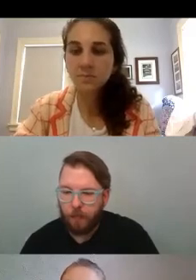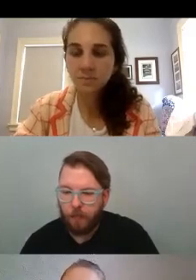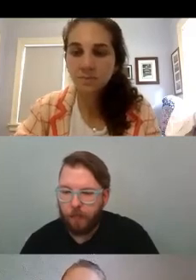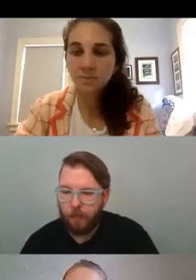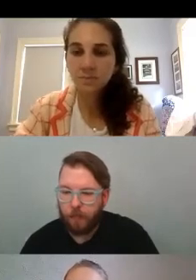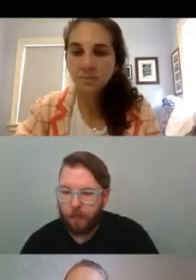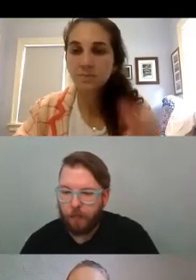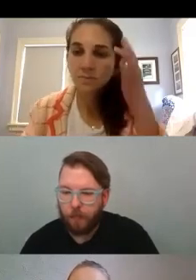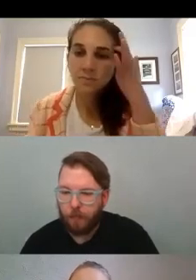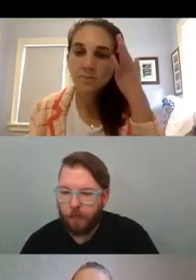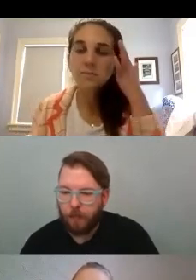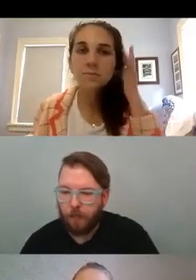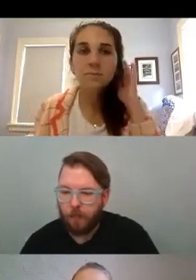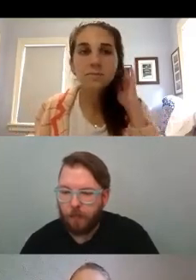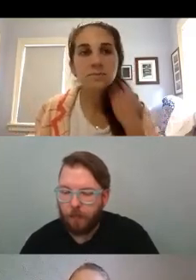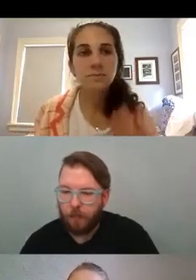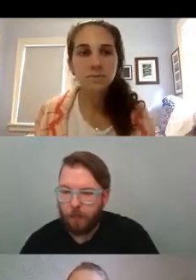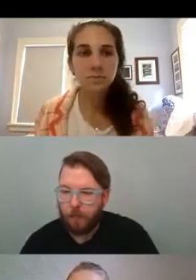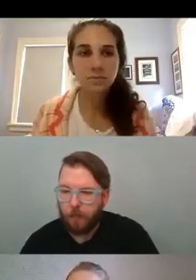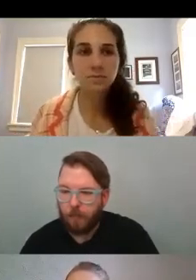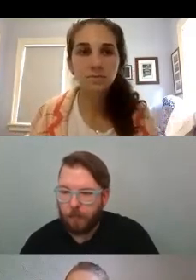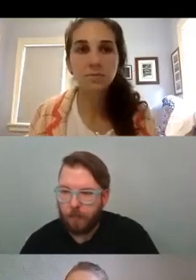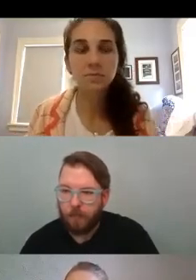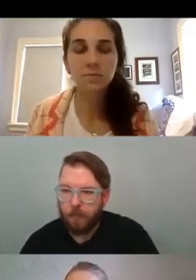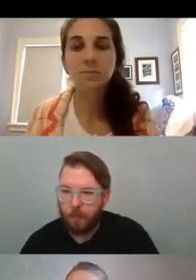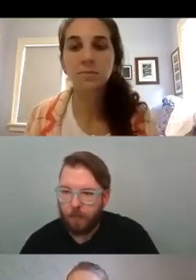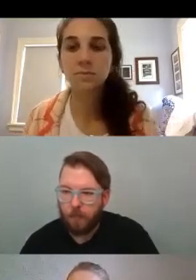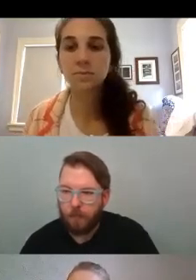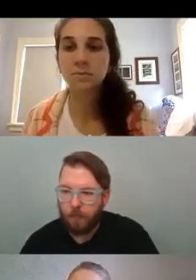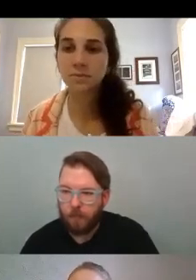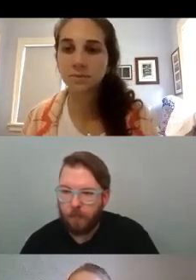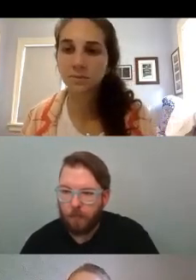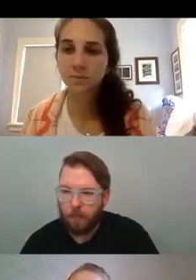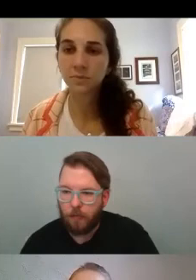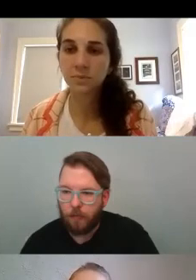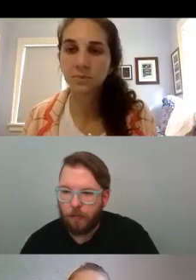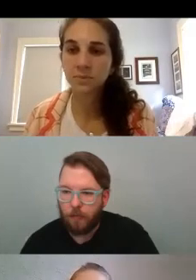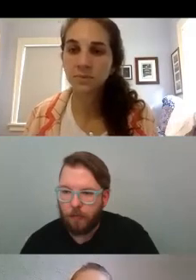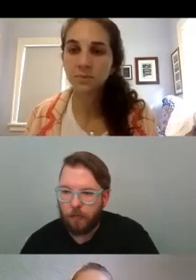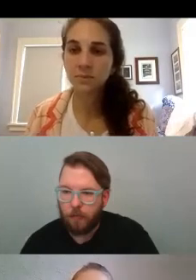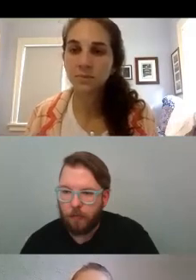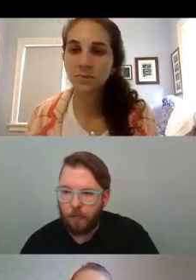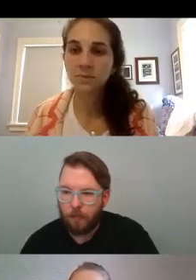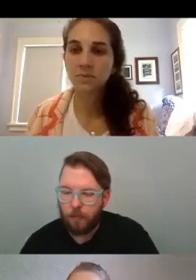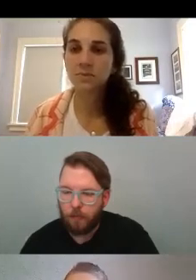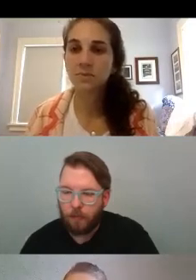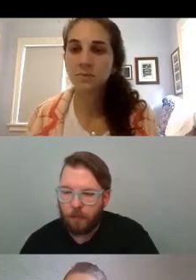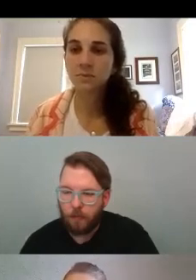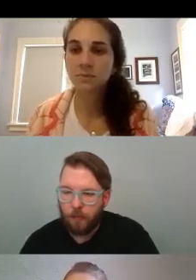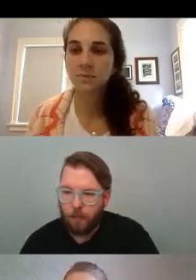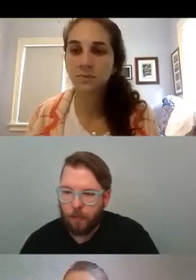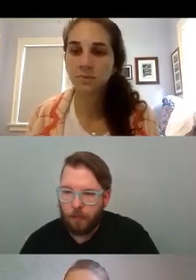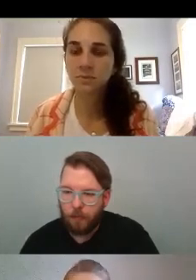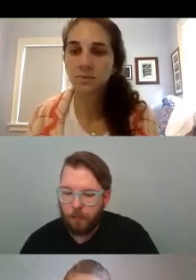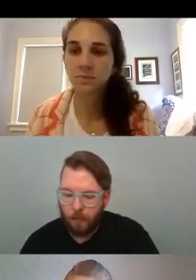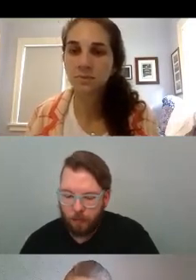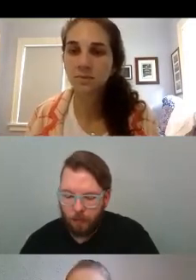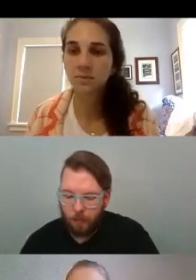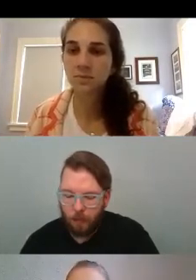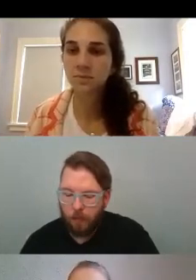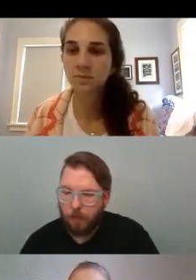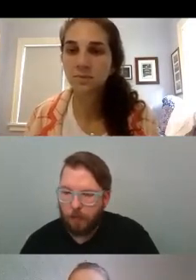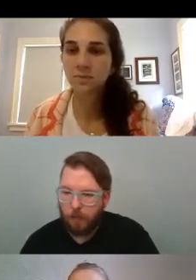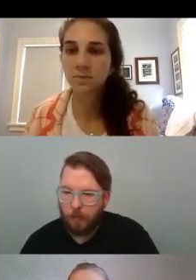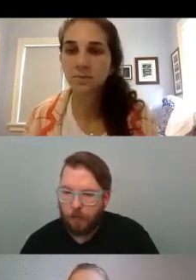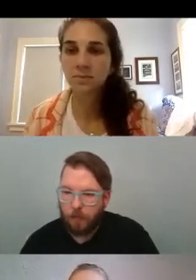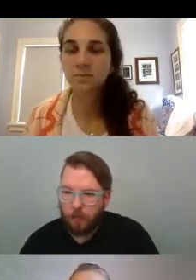our colleagues. So really do emphasize that each person, each engagement guide is at a different, they are learners in